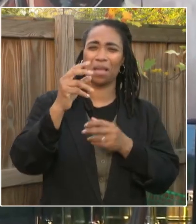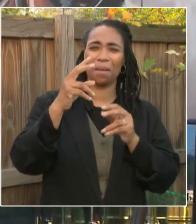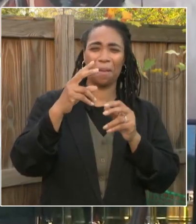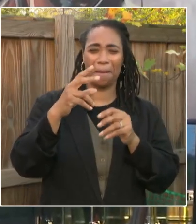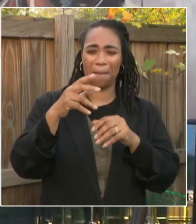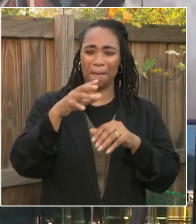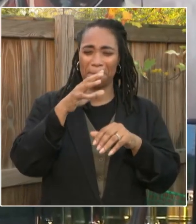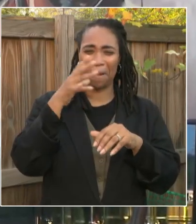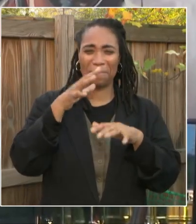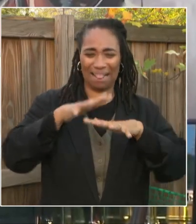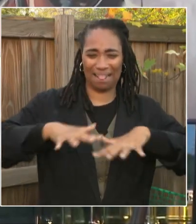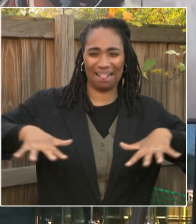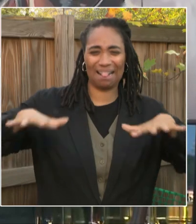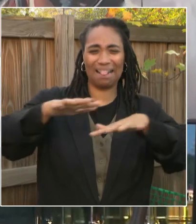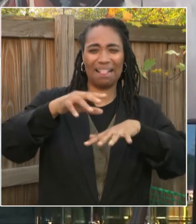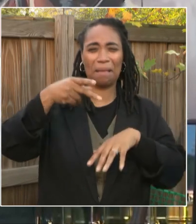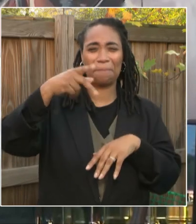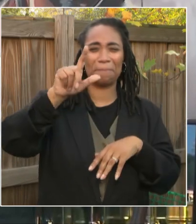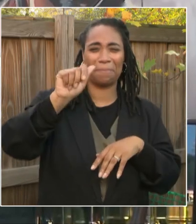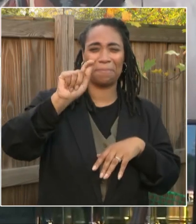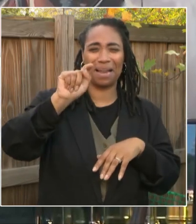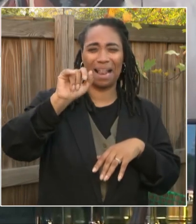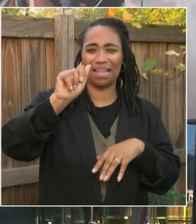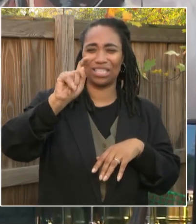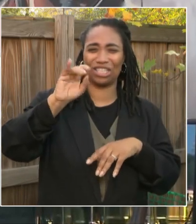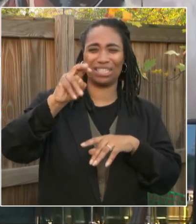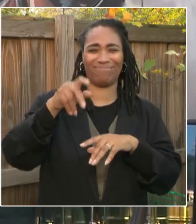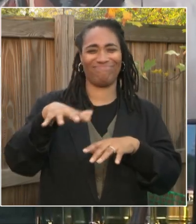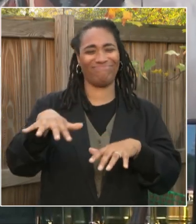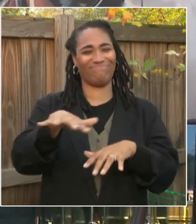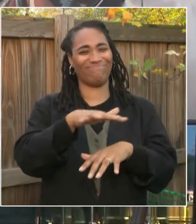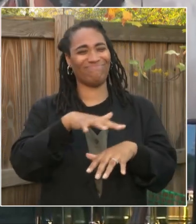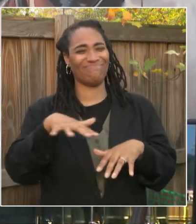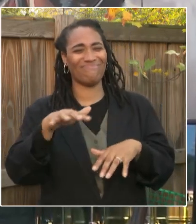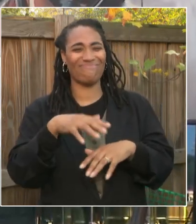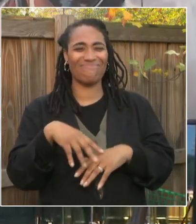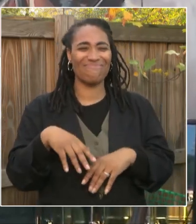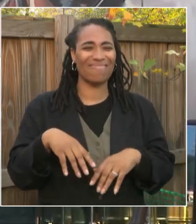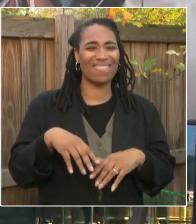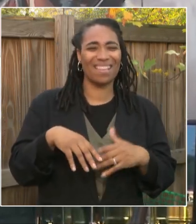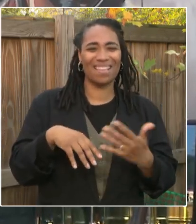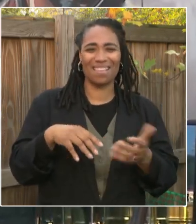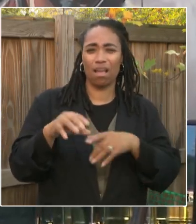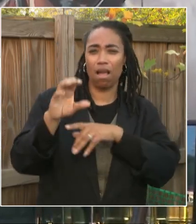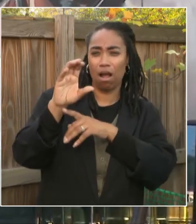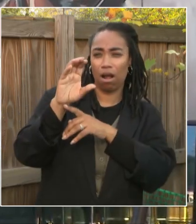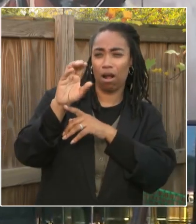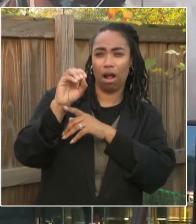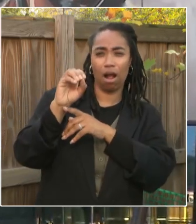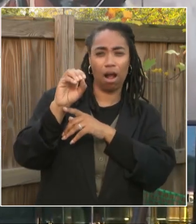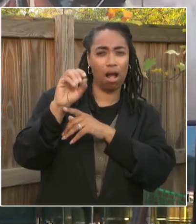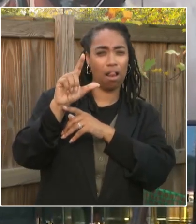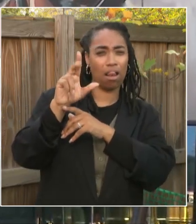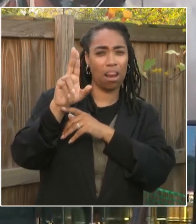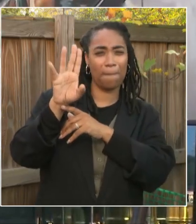Columbia, because he's also messed up a lot of indigenous people. I do like the district because that's who we've